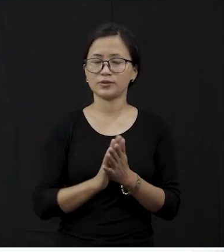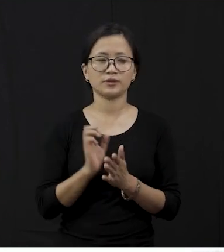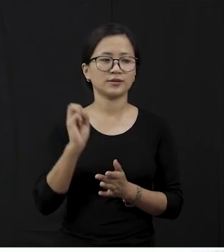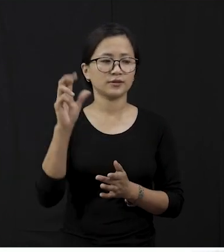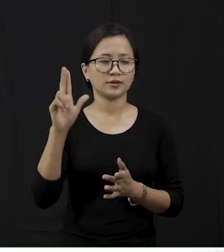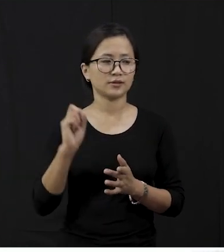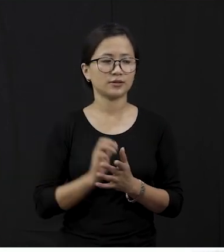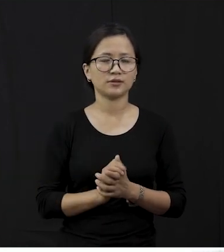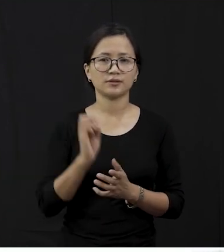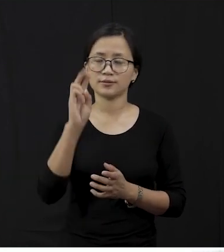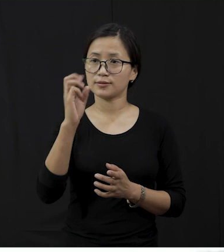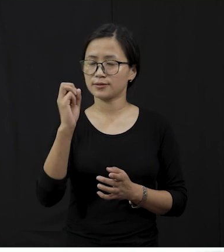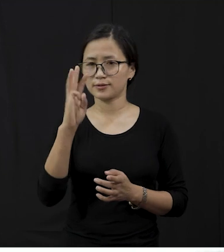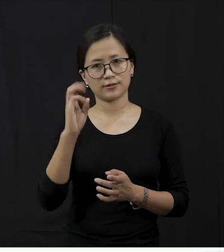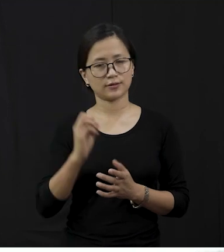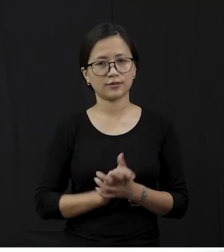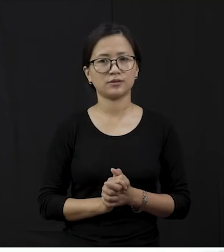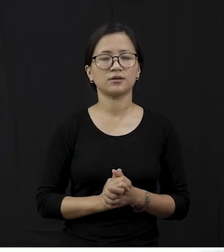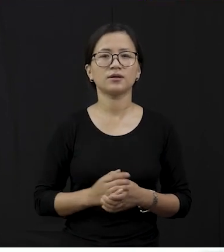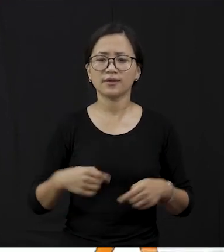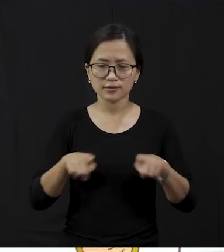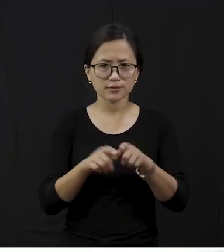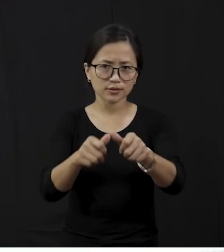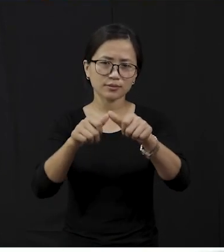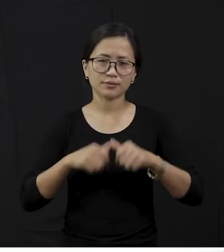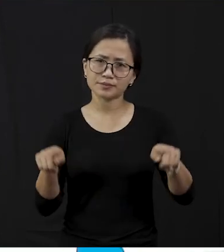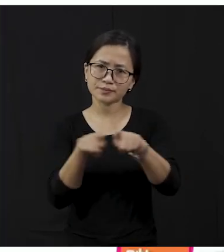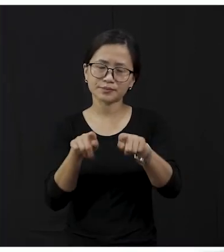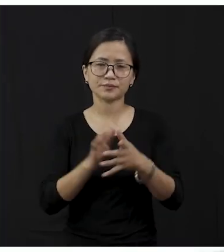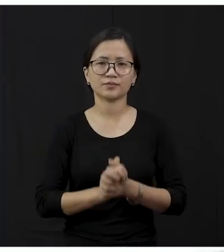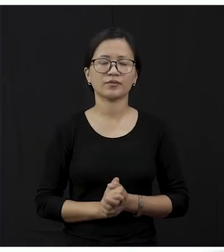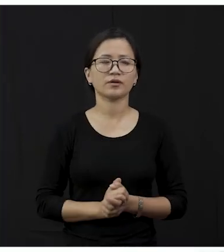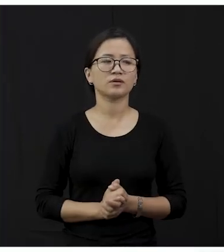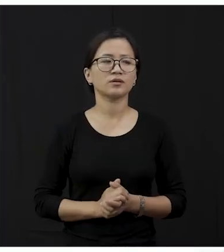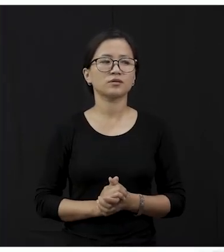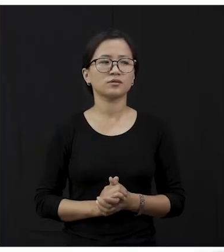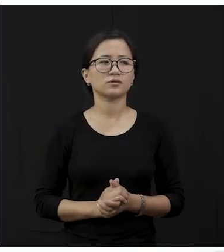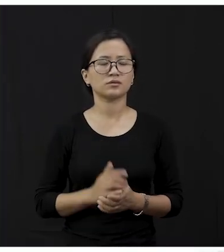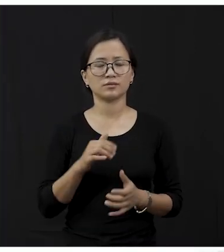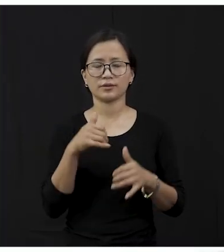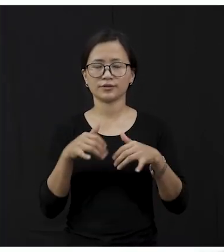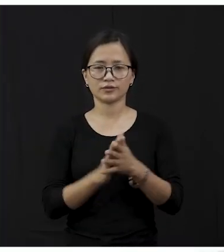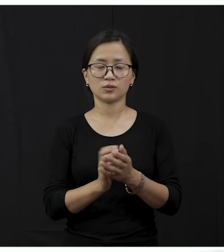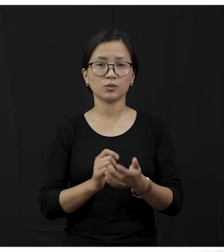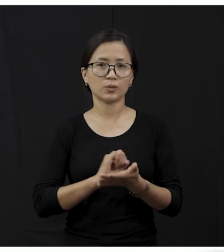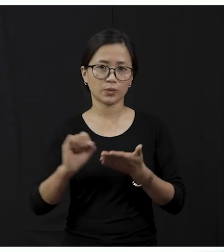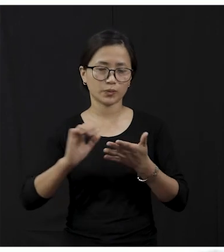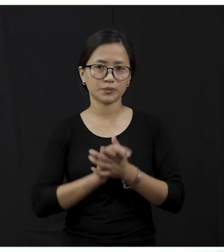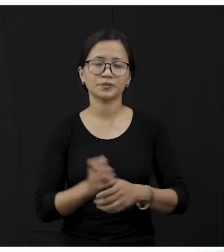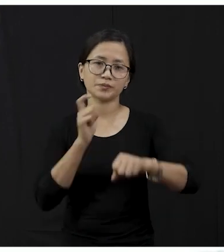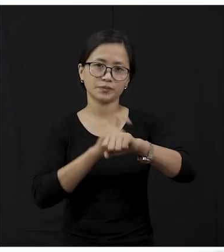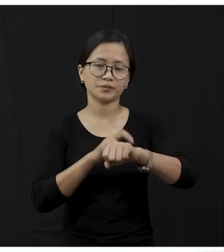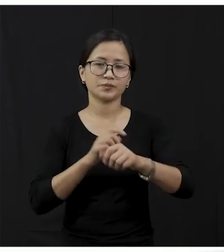80. Estimation is same as the answer here. Okay, then this is our activity time. Okay,